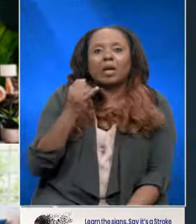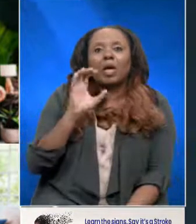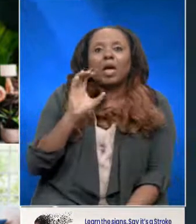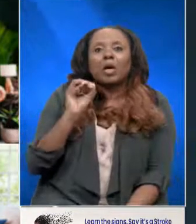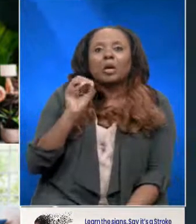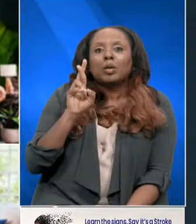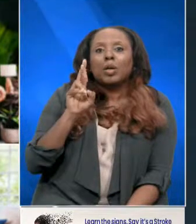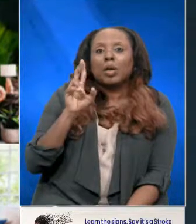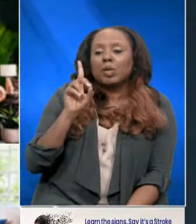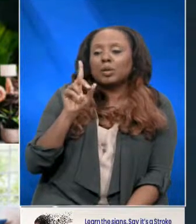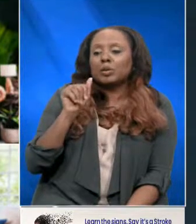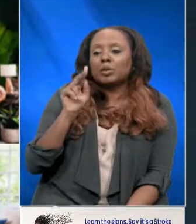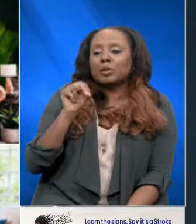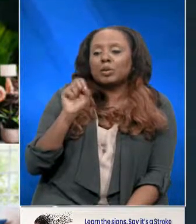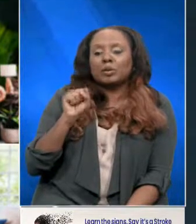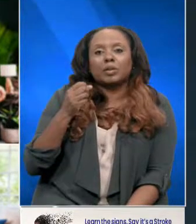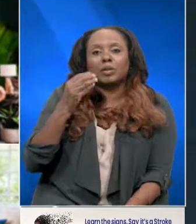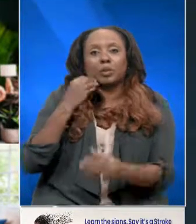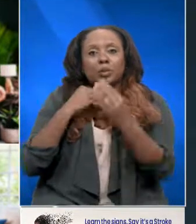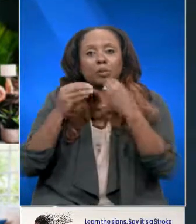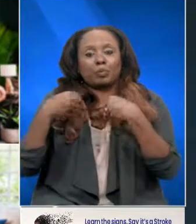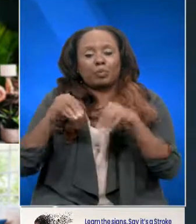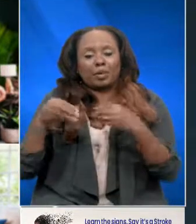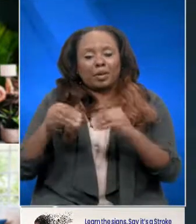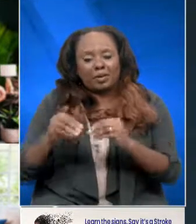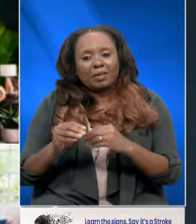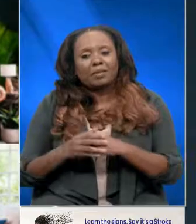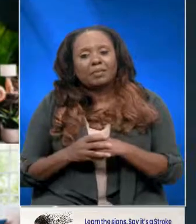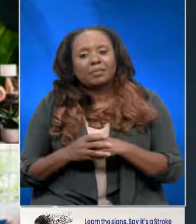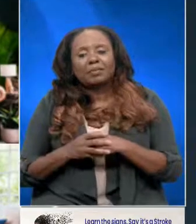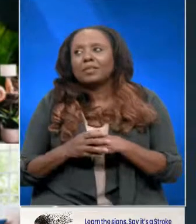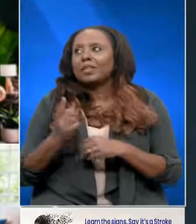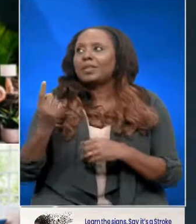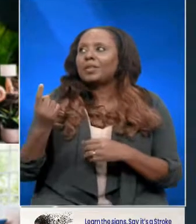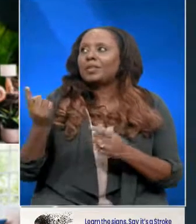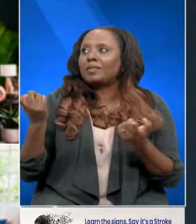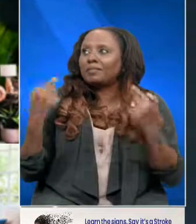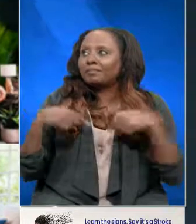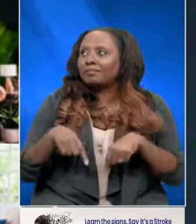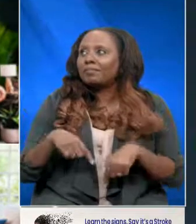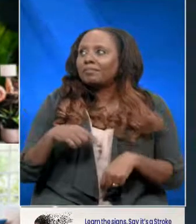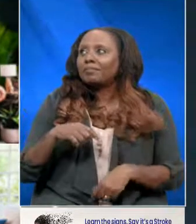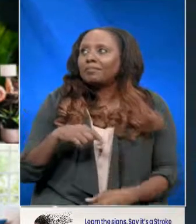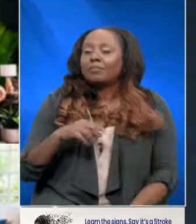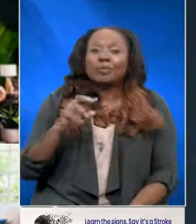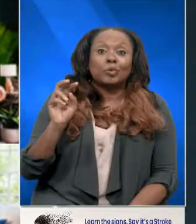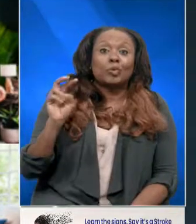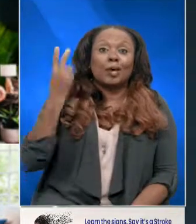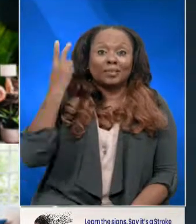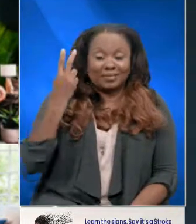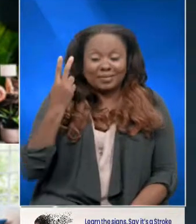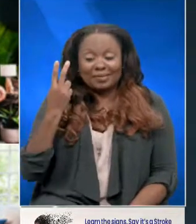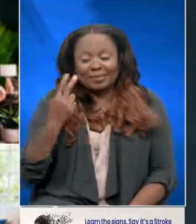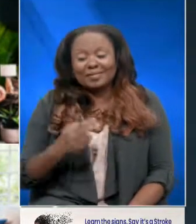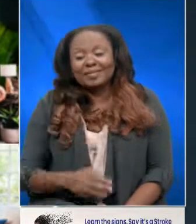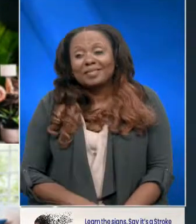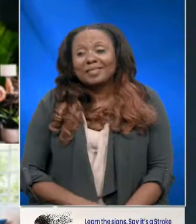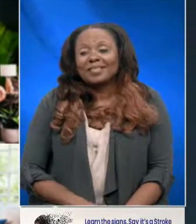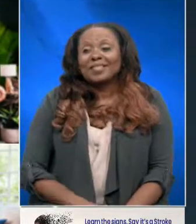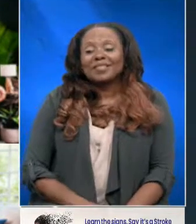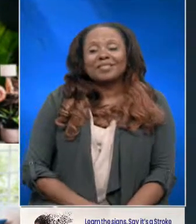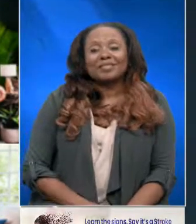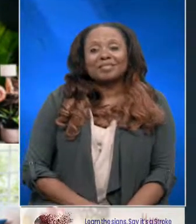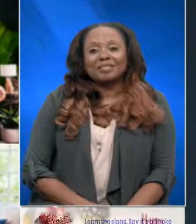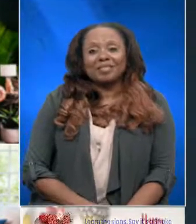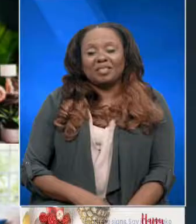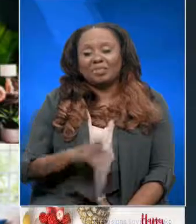this particular project by allowing you to come not once but twice. But it really called for a significant amount